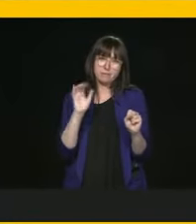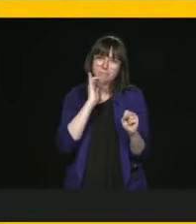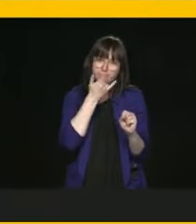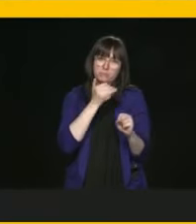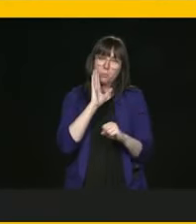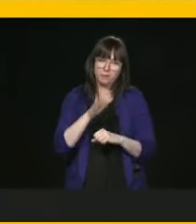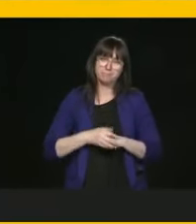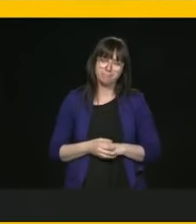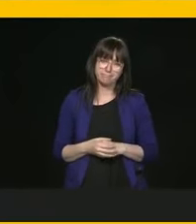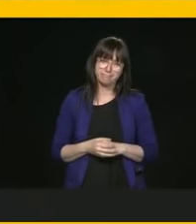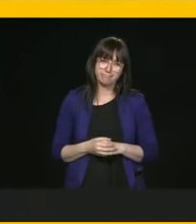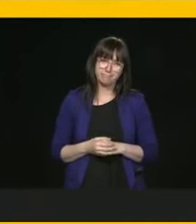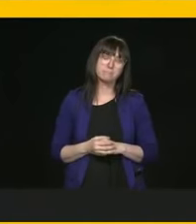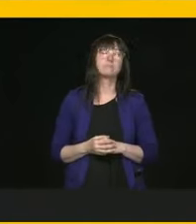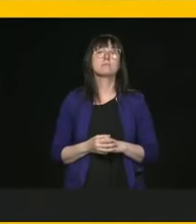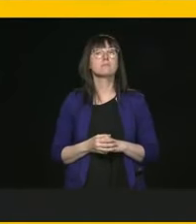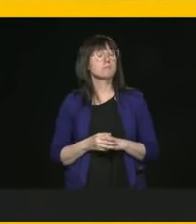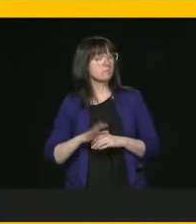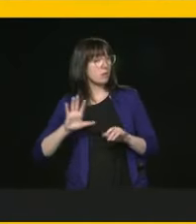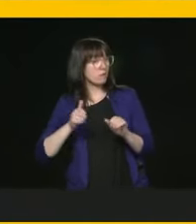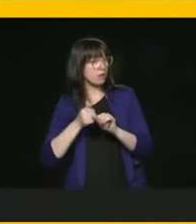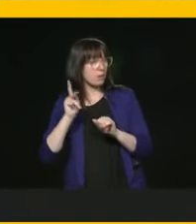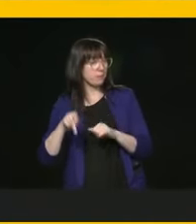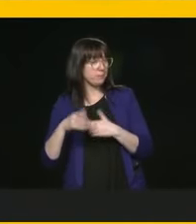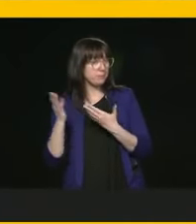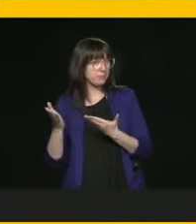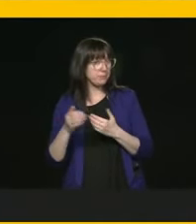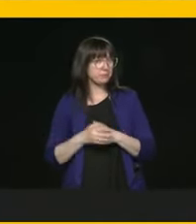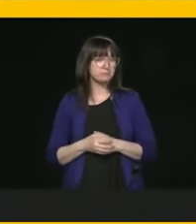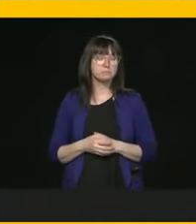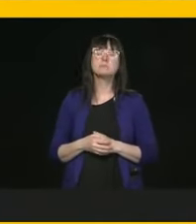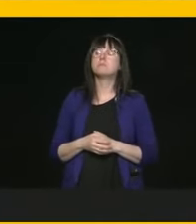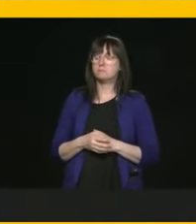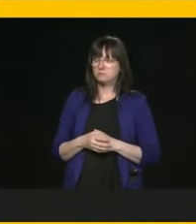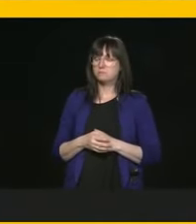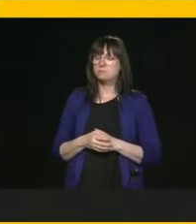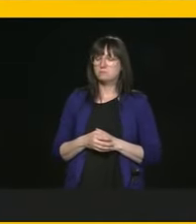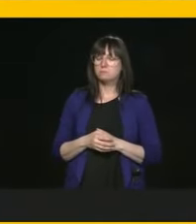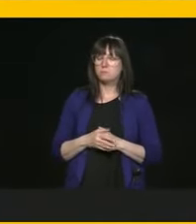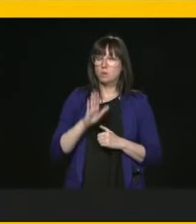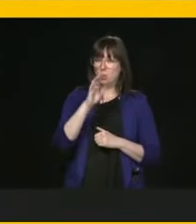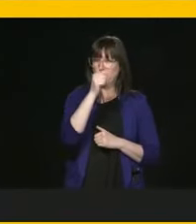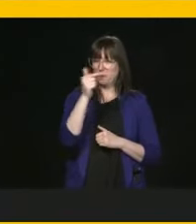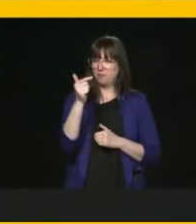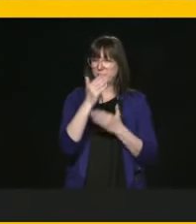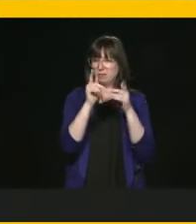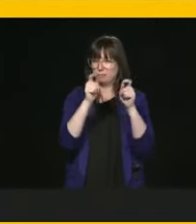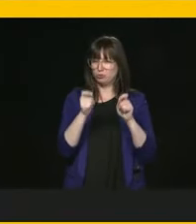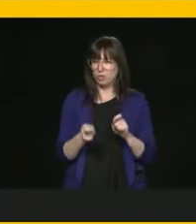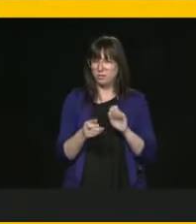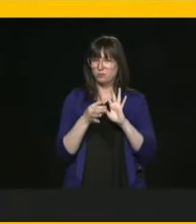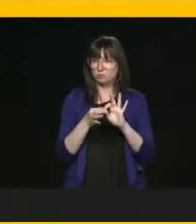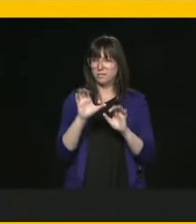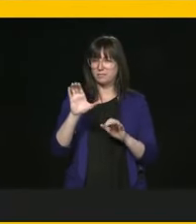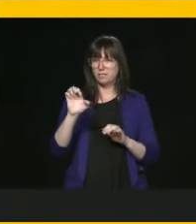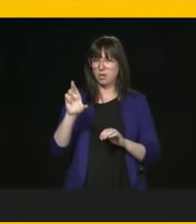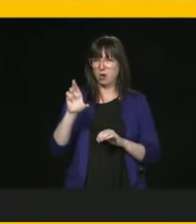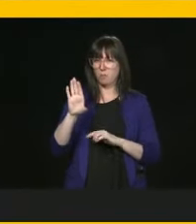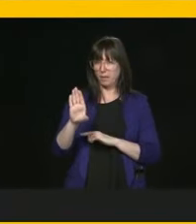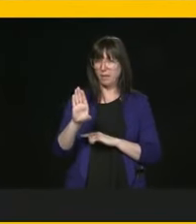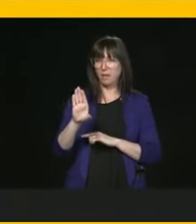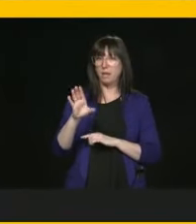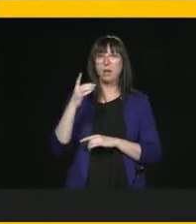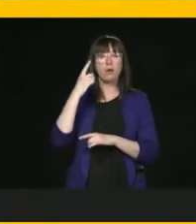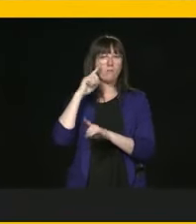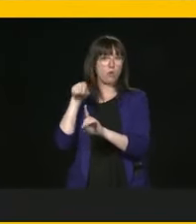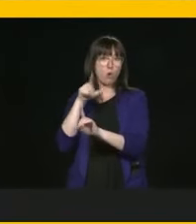point. And a follow-up, Chris? Yeah, some of the changes your government has made, though, to the Canada Emergency Response Benefit for workers,